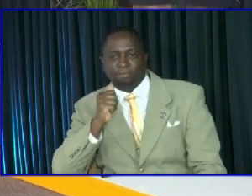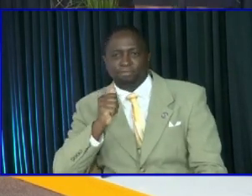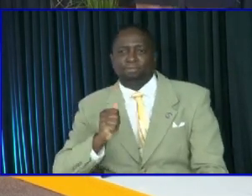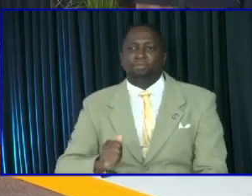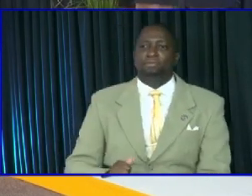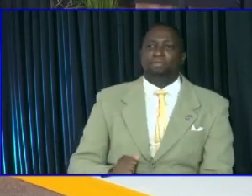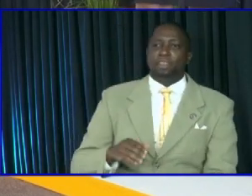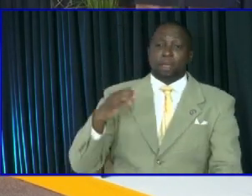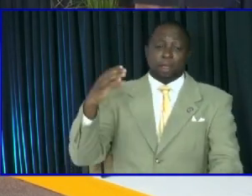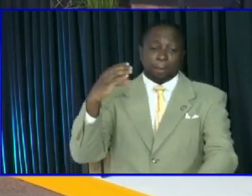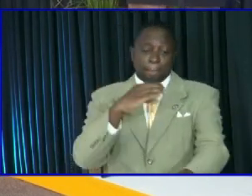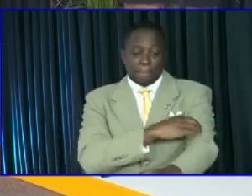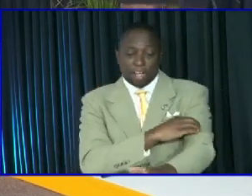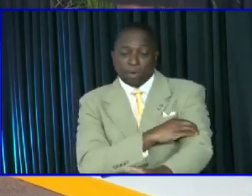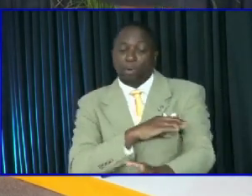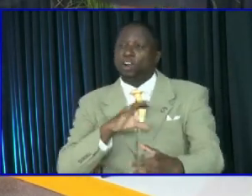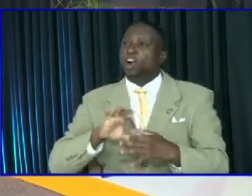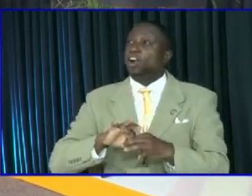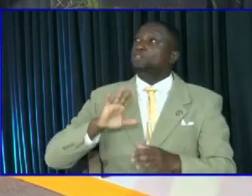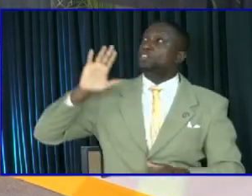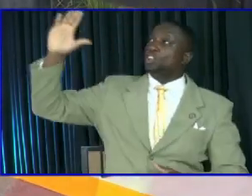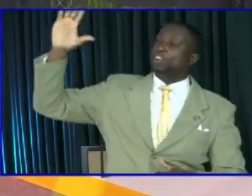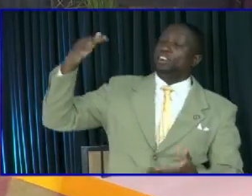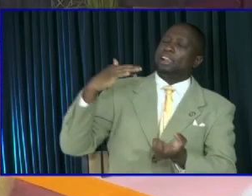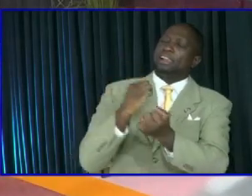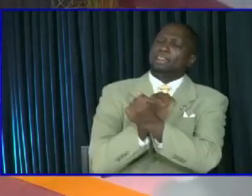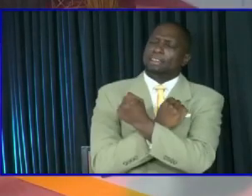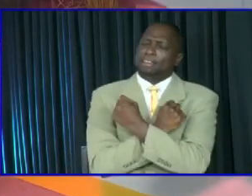day by the power of your